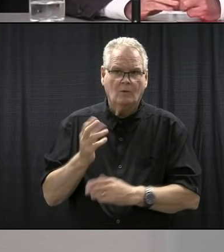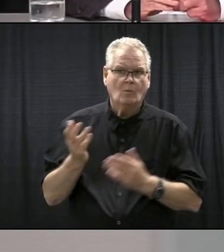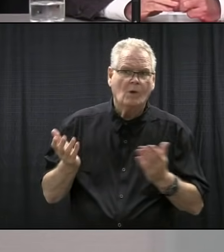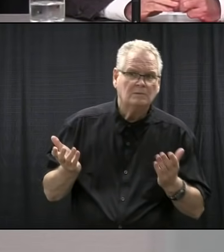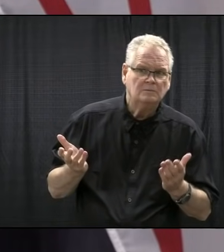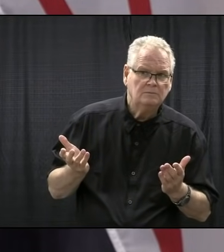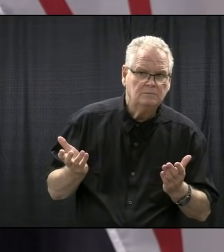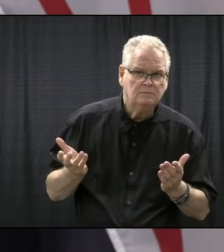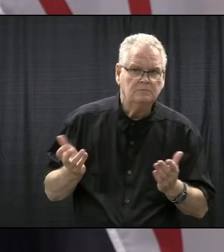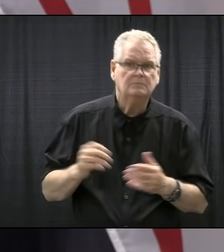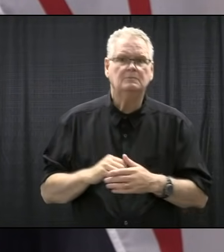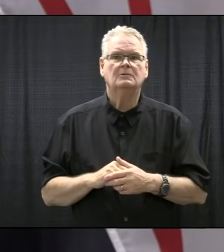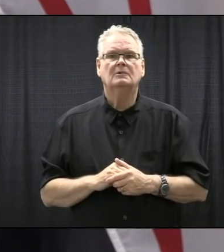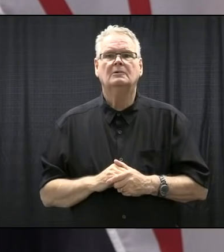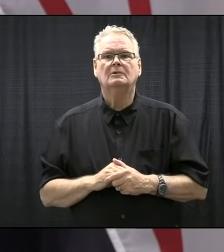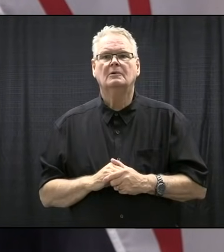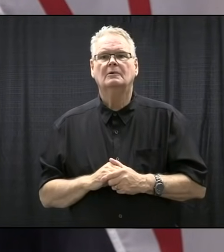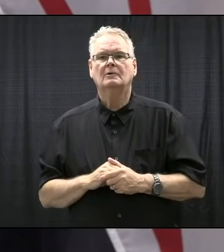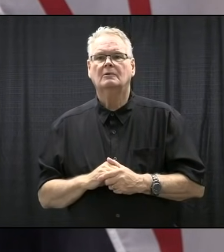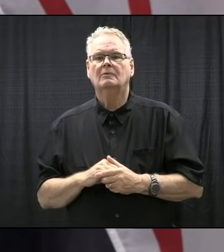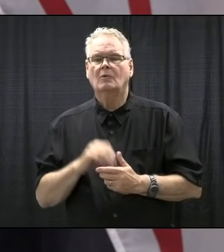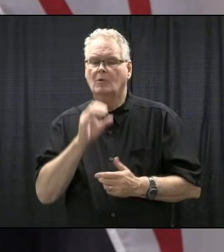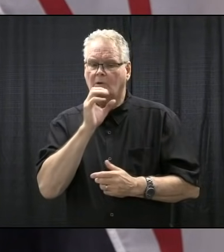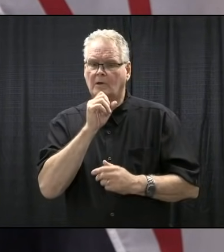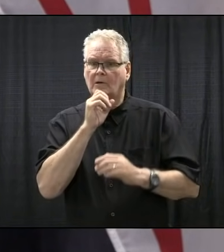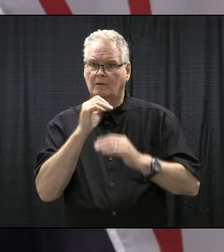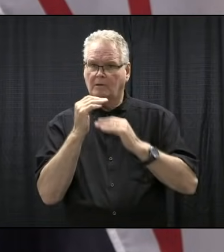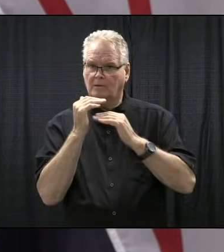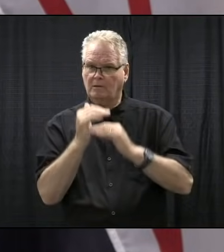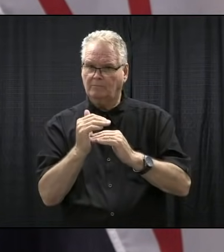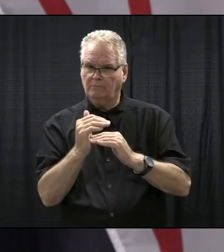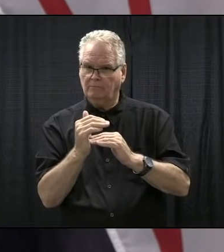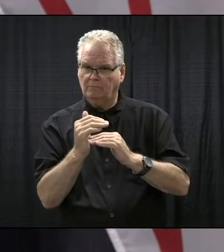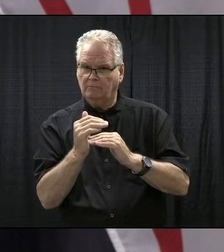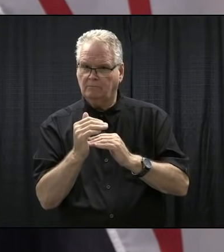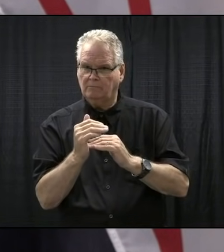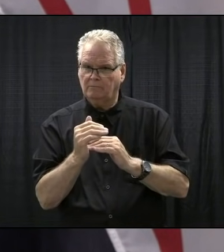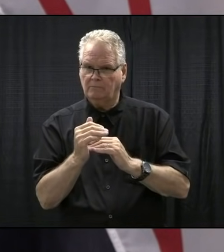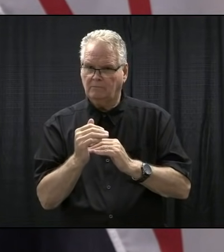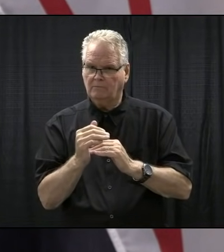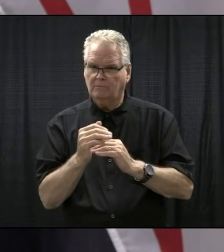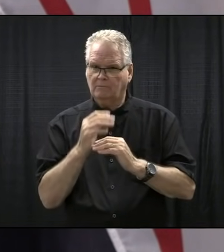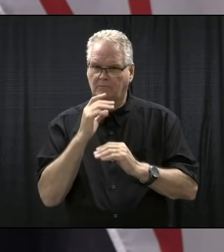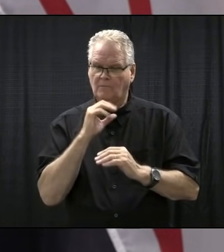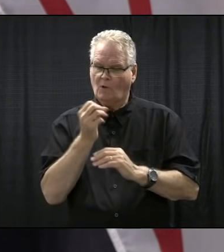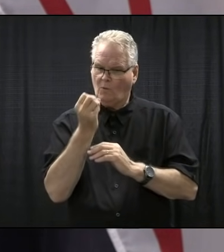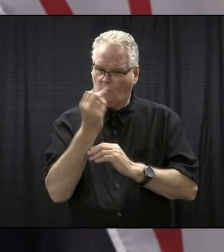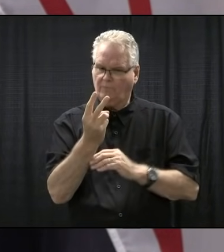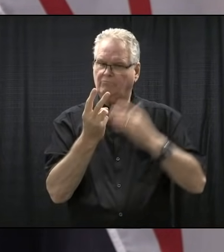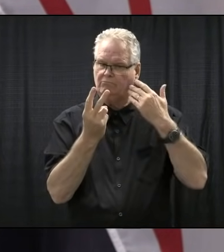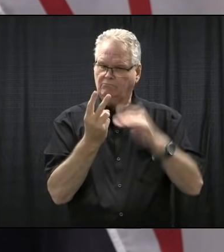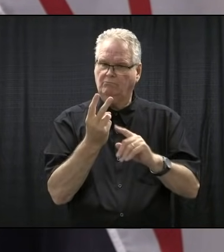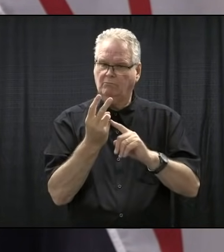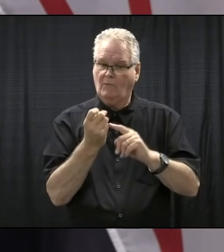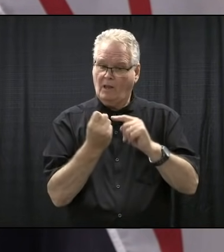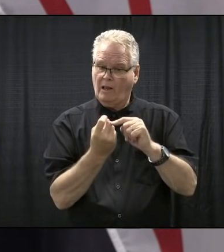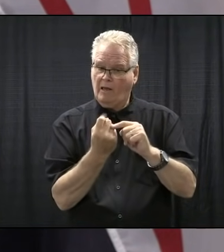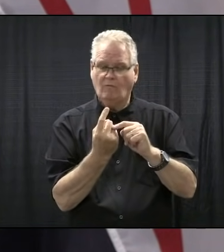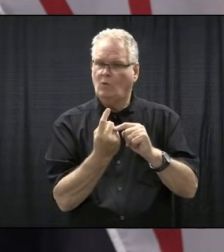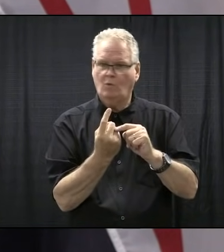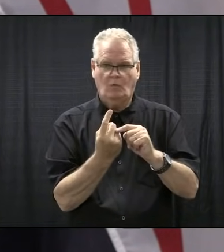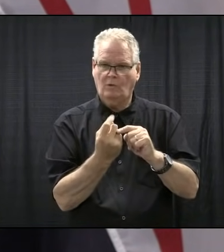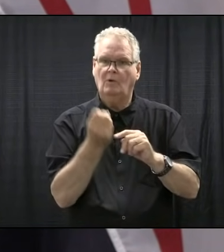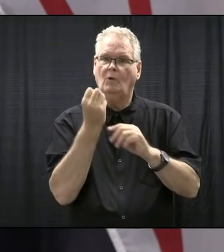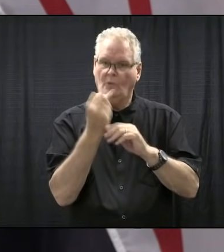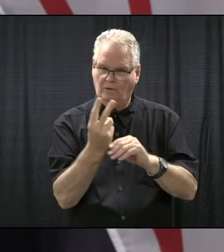have age limits on some of them, and so you have to be 12 when you get your vaccine. So if you're going to be turning